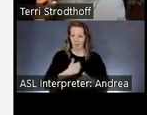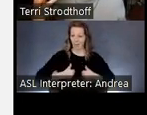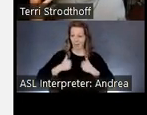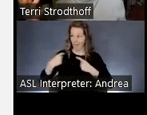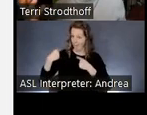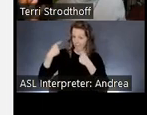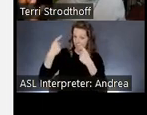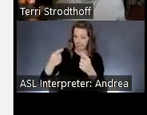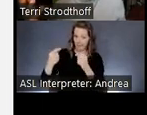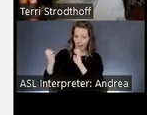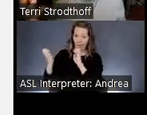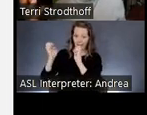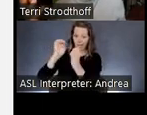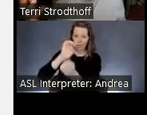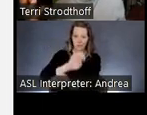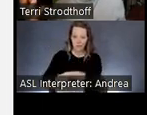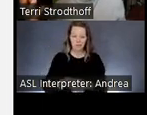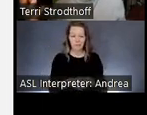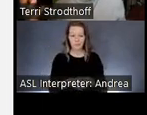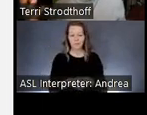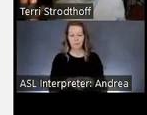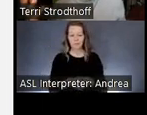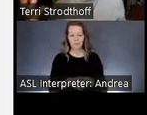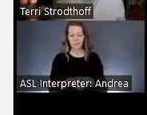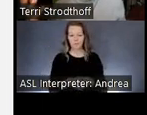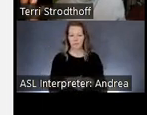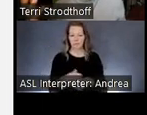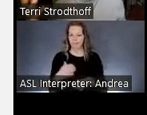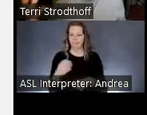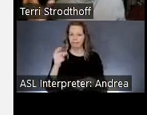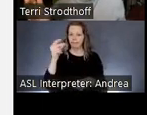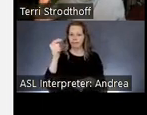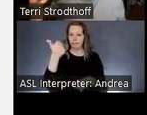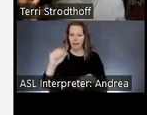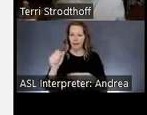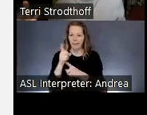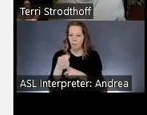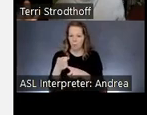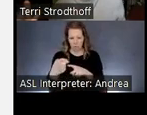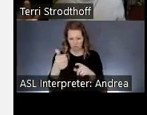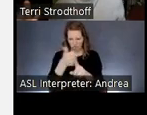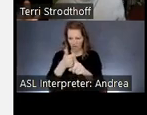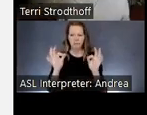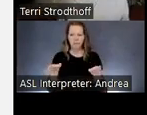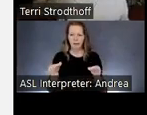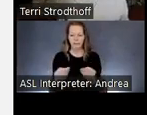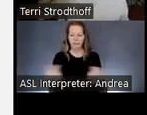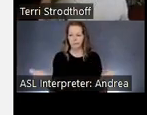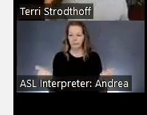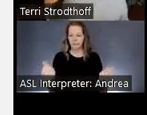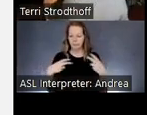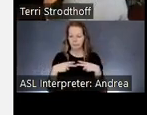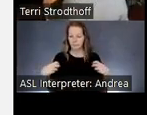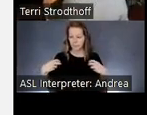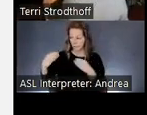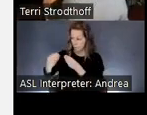Like at any point, at any time, we can choose to grow and to heal. And so what does that look like? If we are resolving